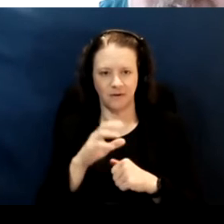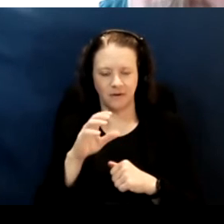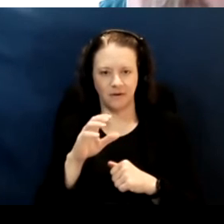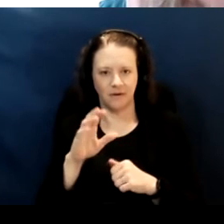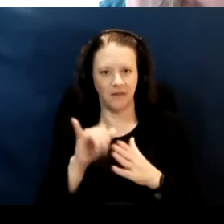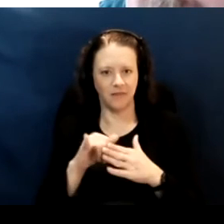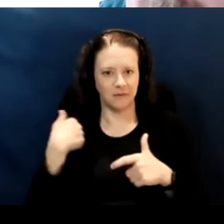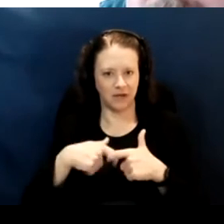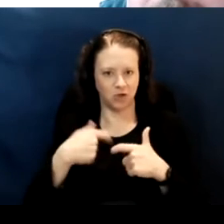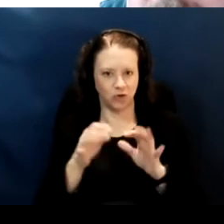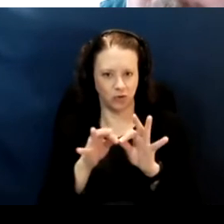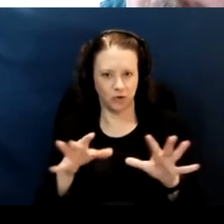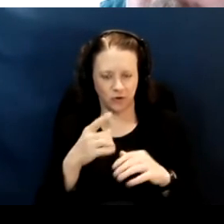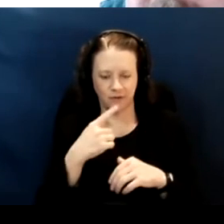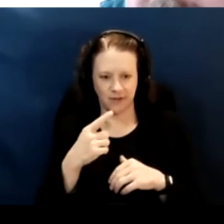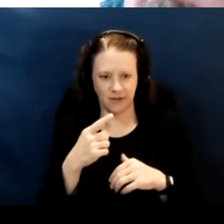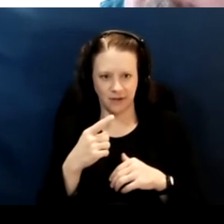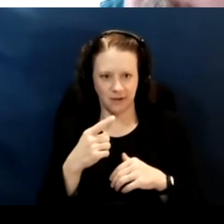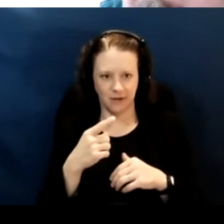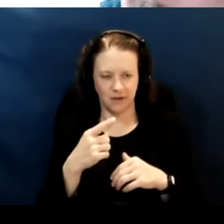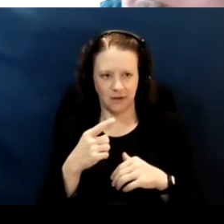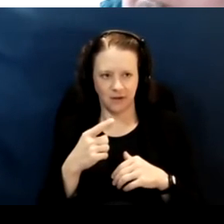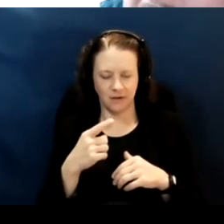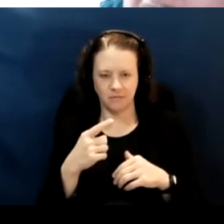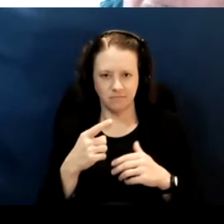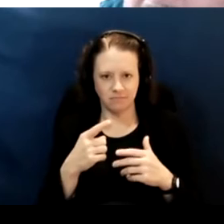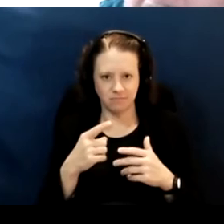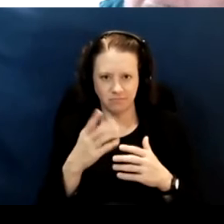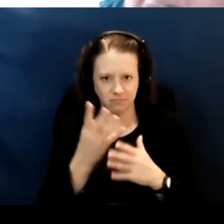I saw a message saying that interpretation had ended.